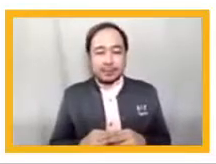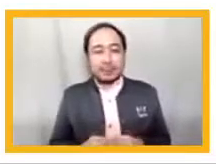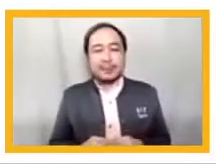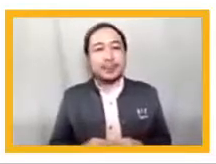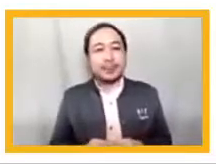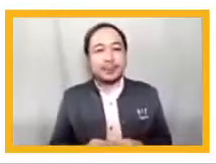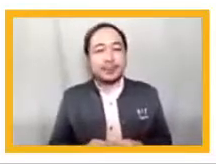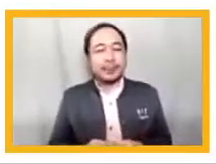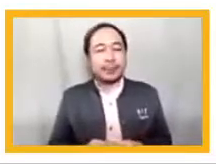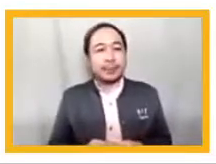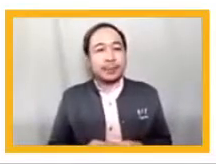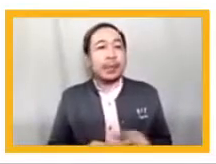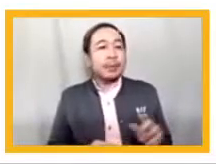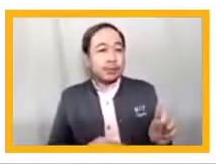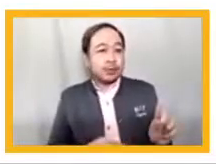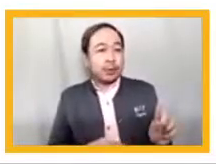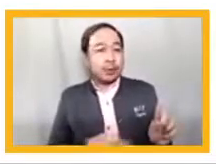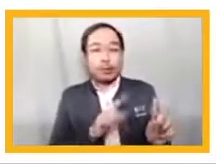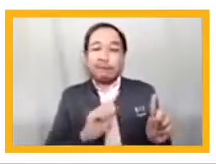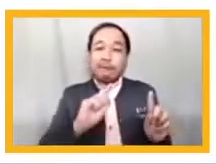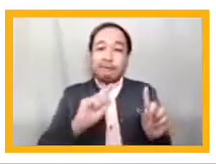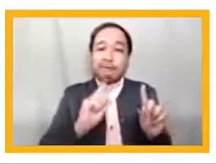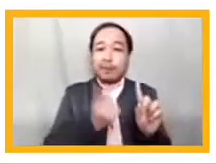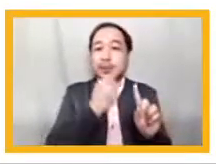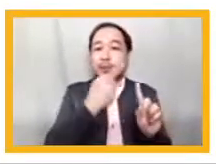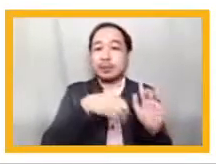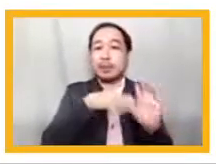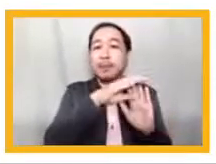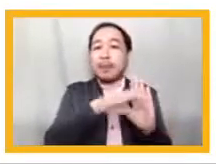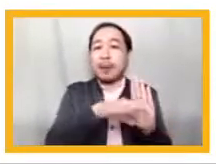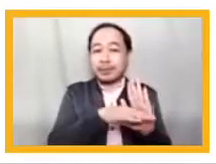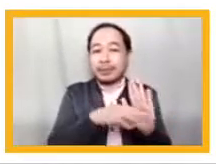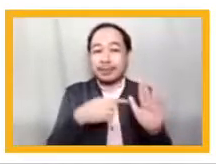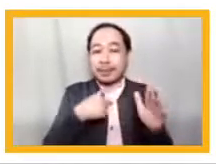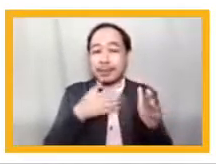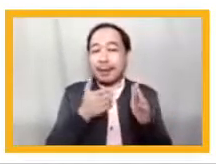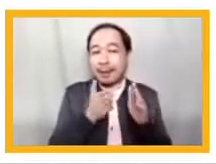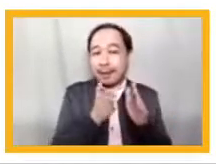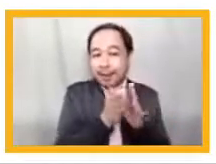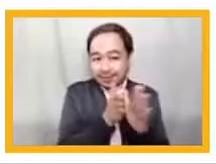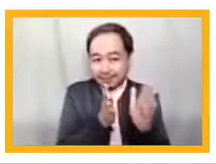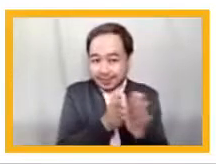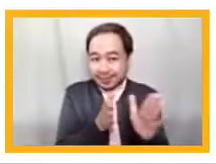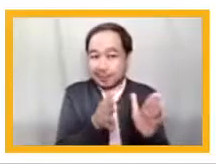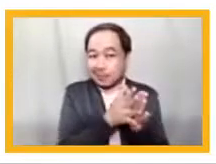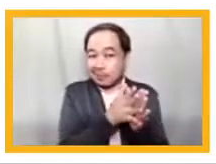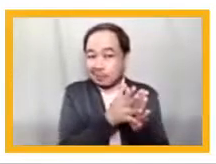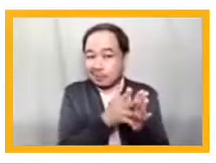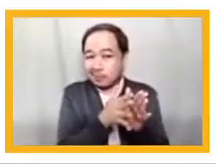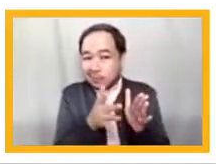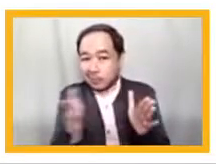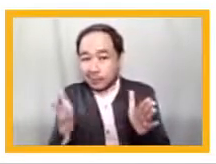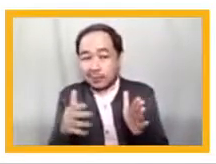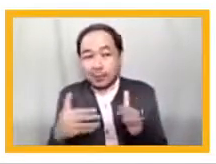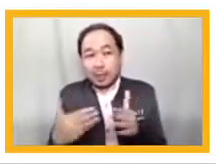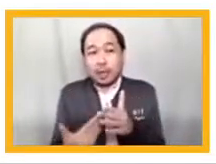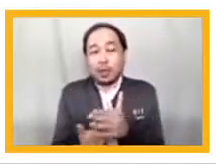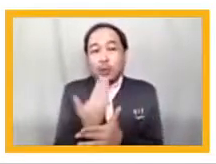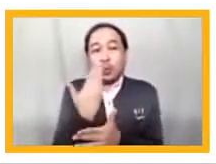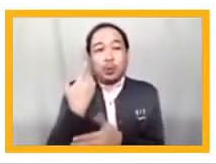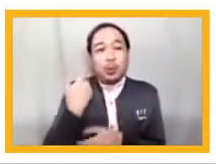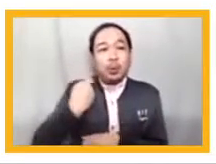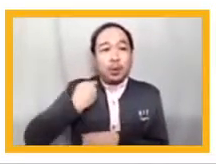is the first policy I was telling you. And then from that policy, our new minister,